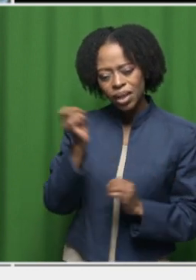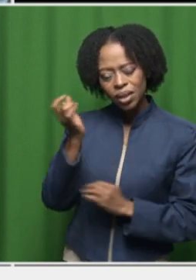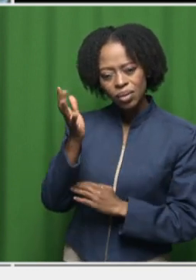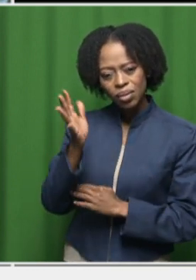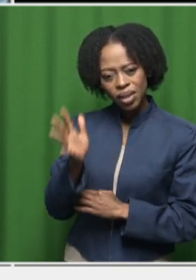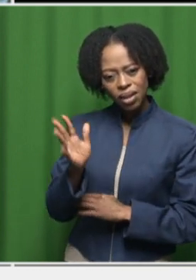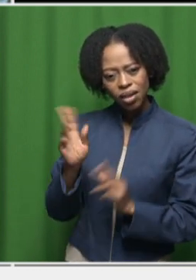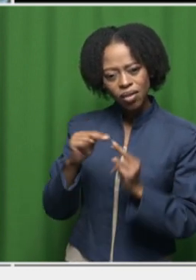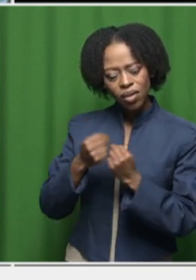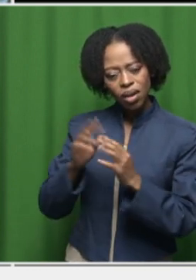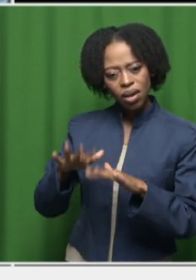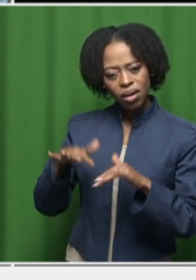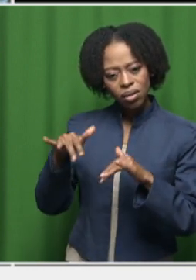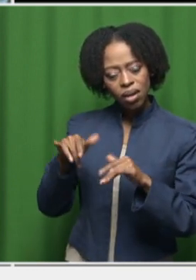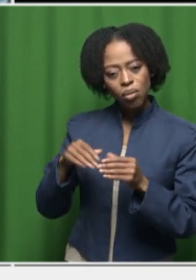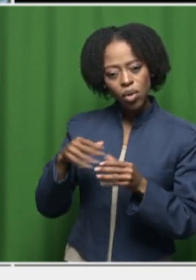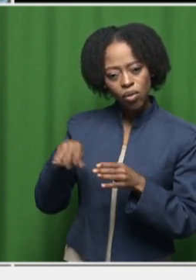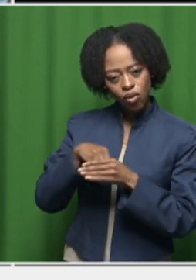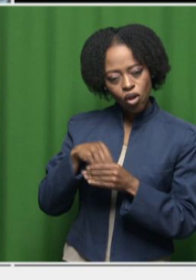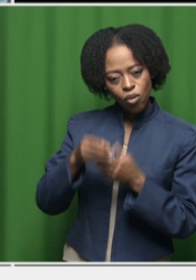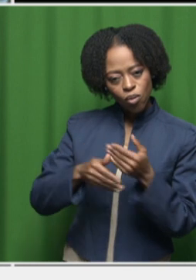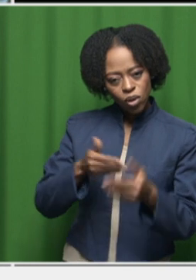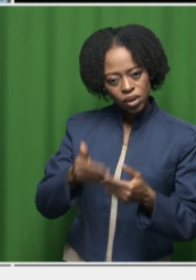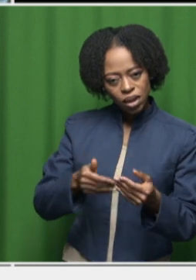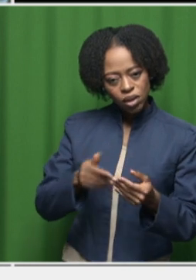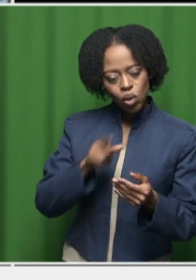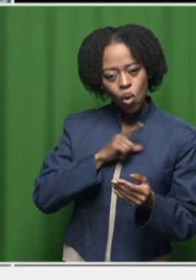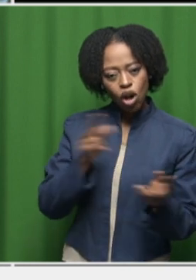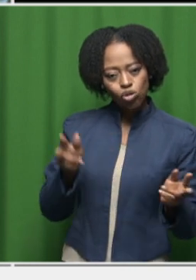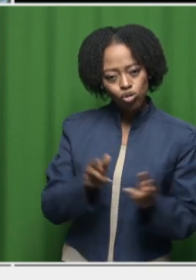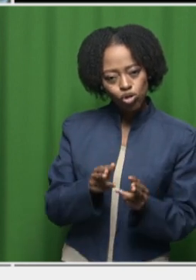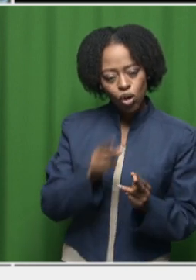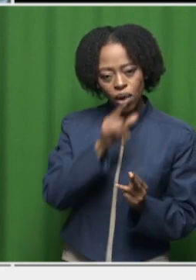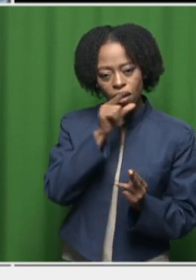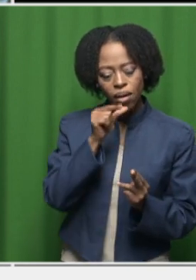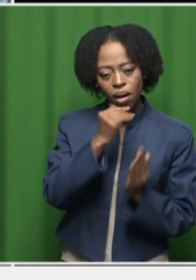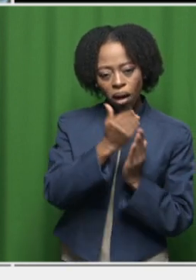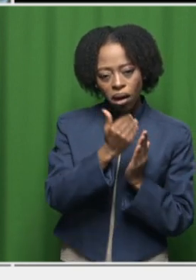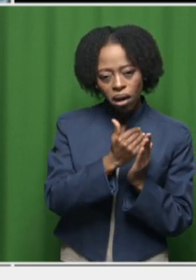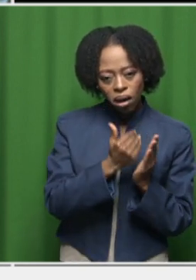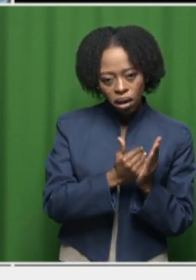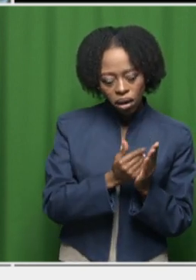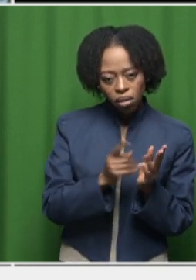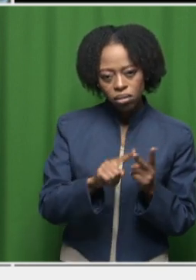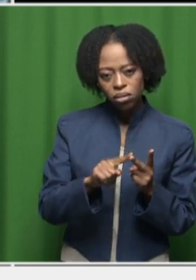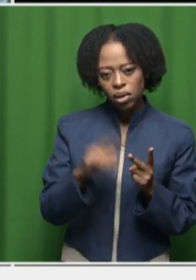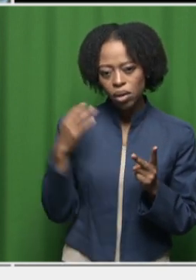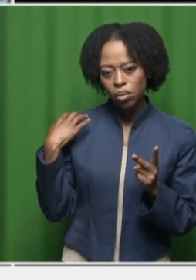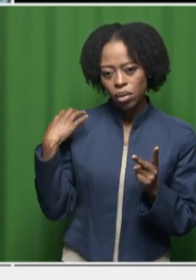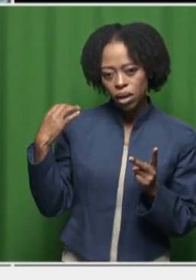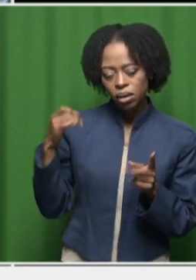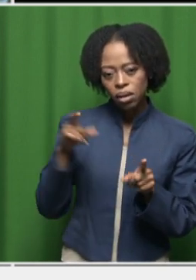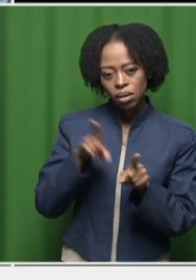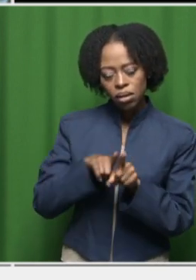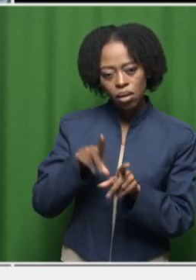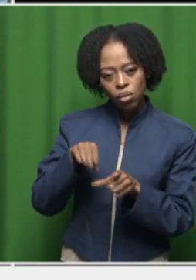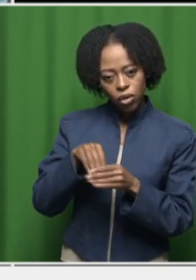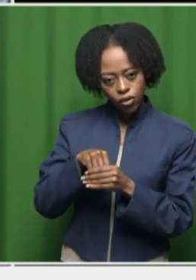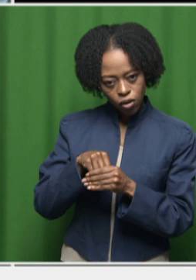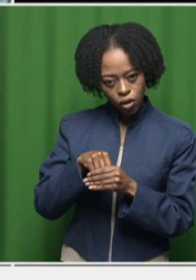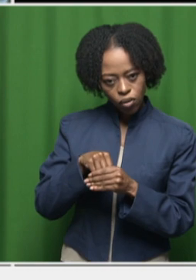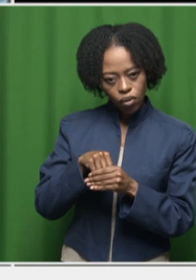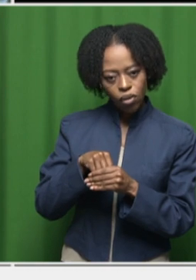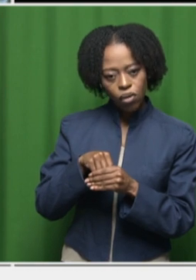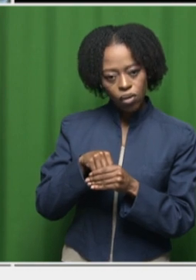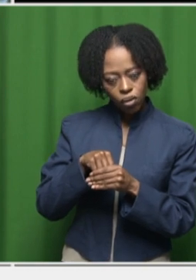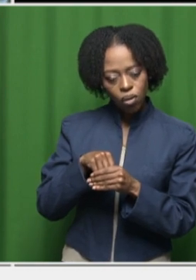Assembly was involved in the shortlisting of the names. The minister is involved as